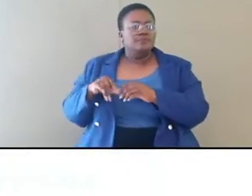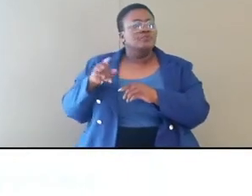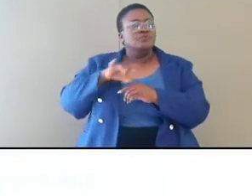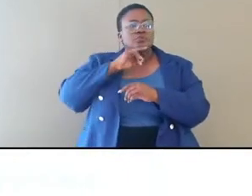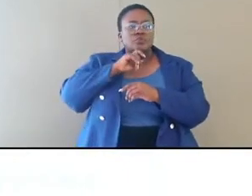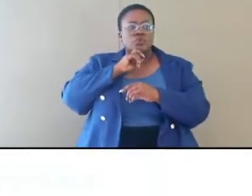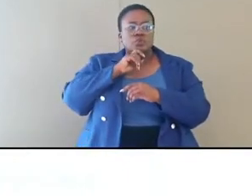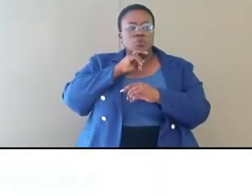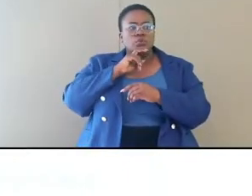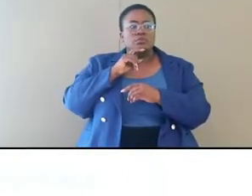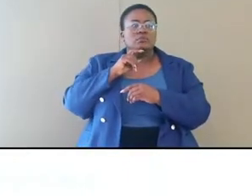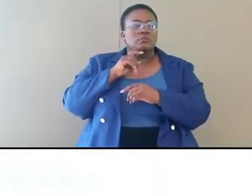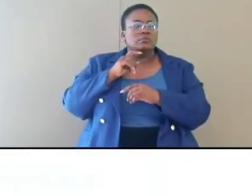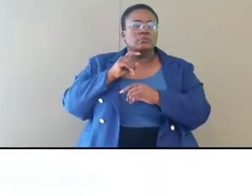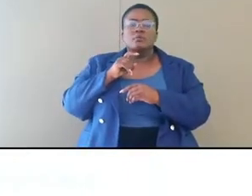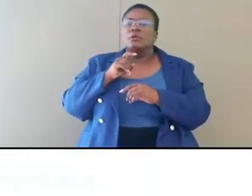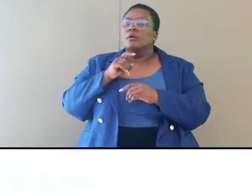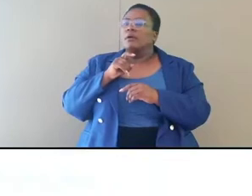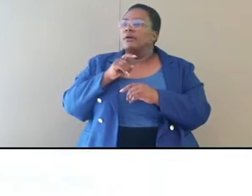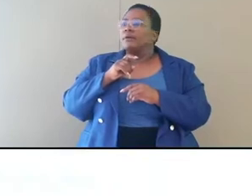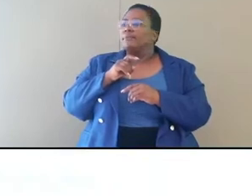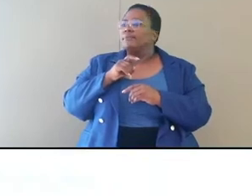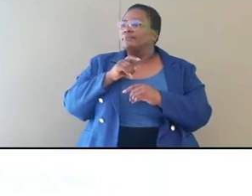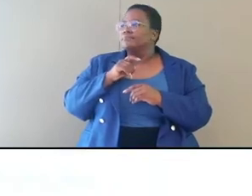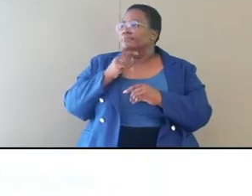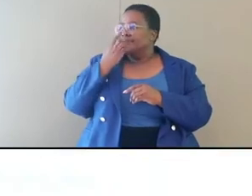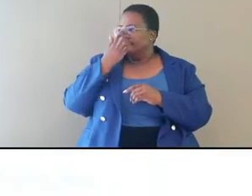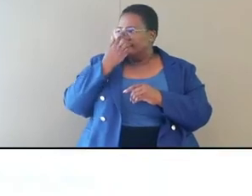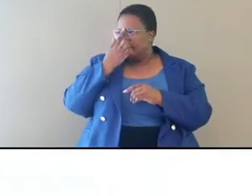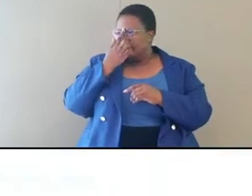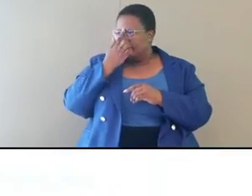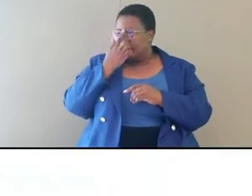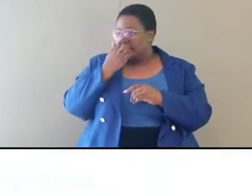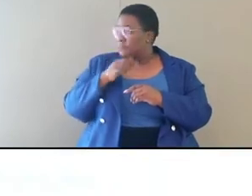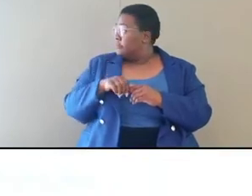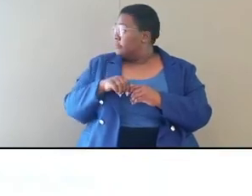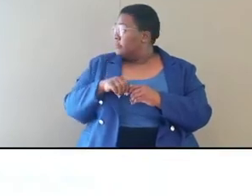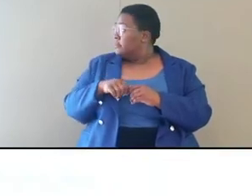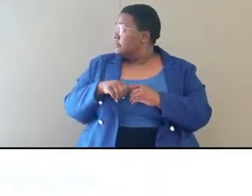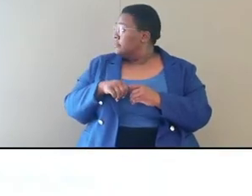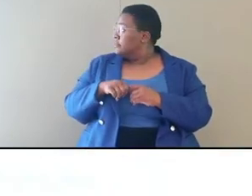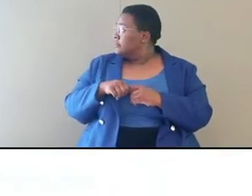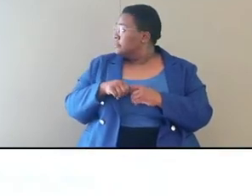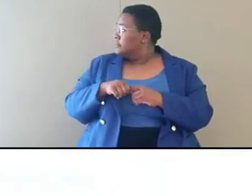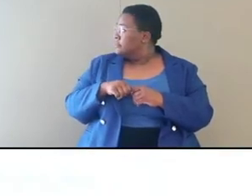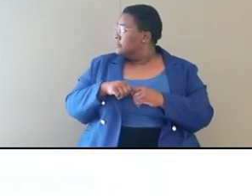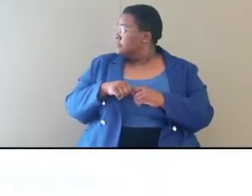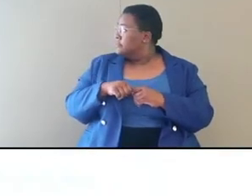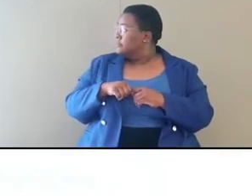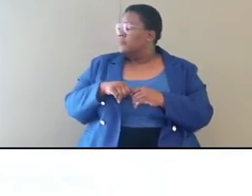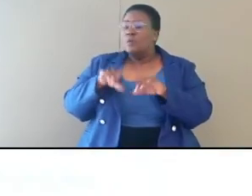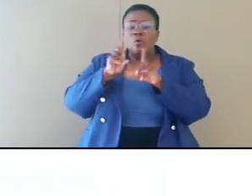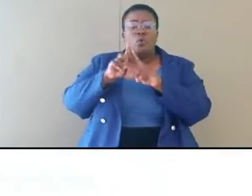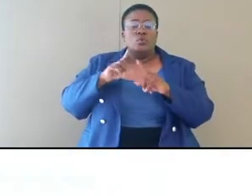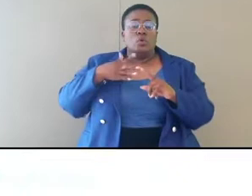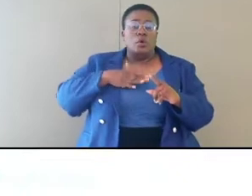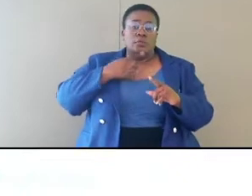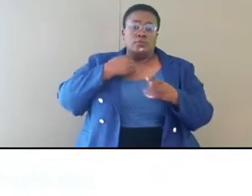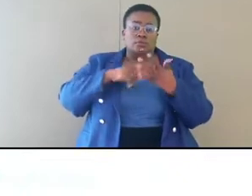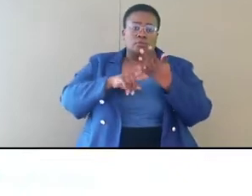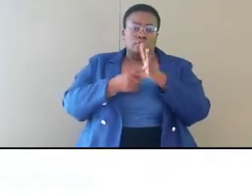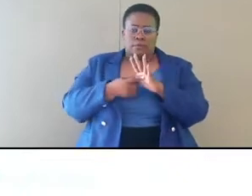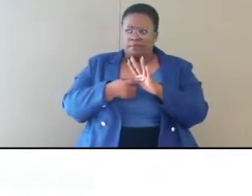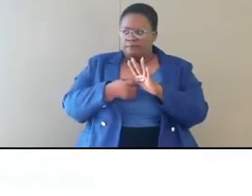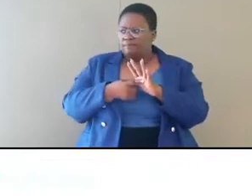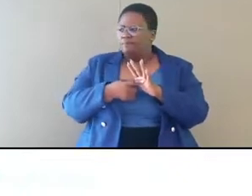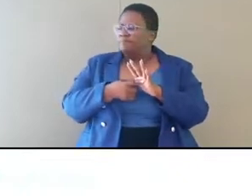consumption habits of poor households in order to see how they meet those calories. And I'll show you that just now. I also just wanted to say then, there's an alternative